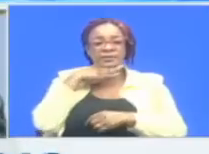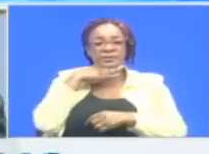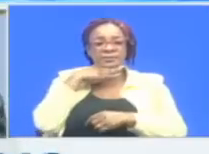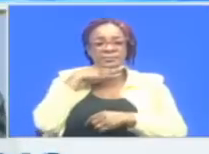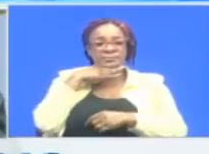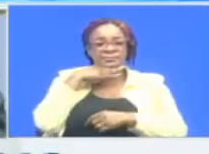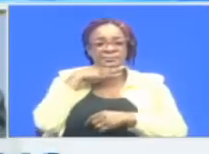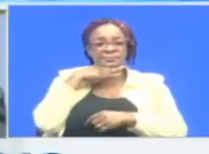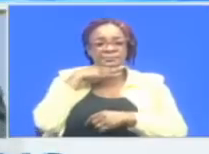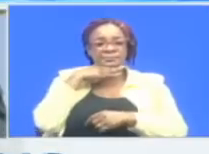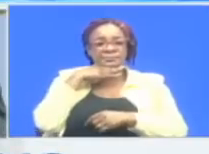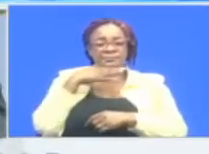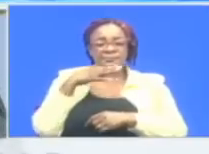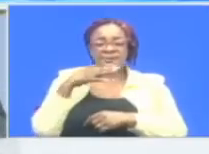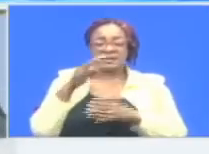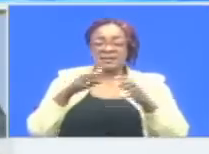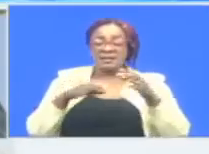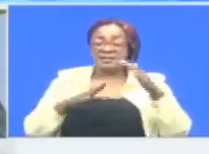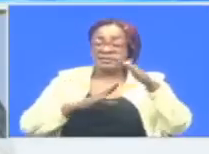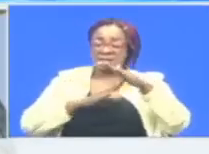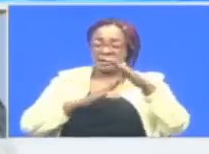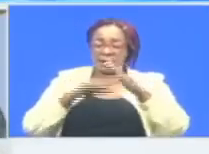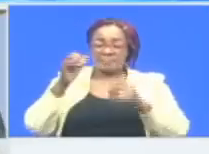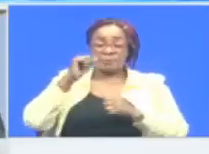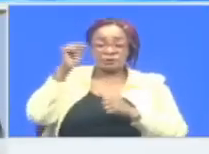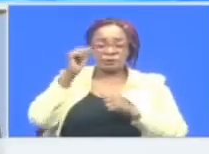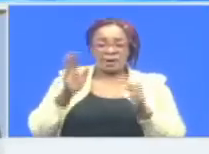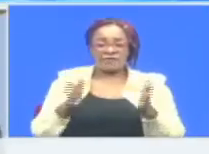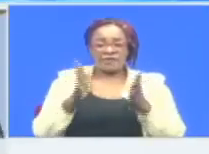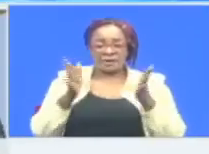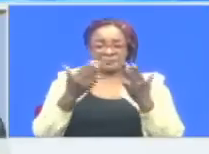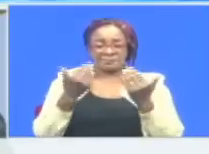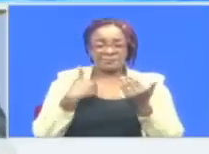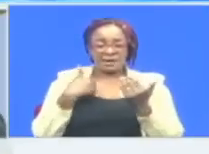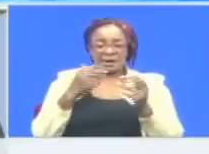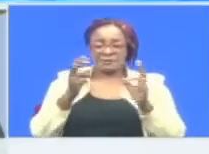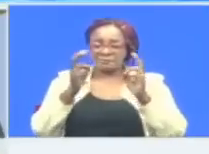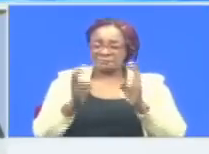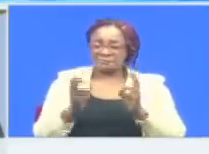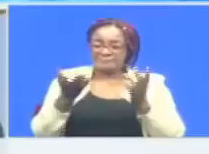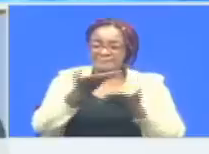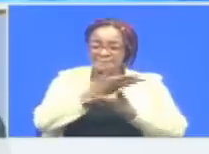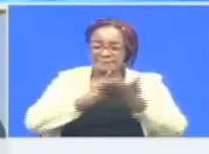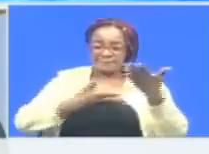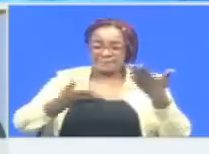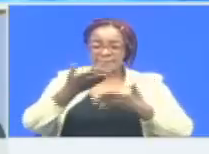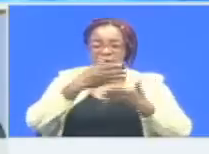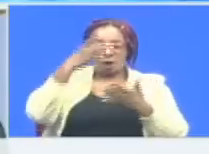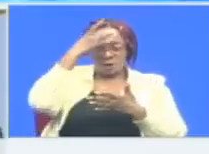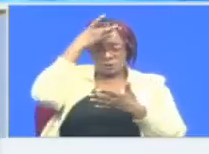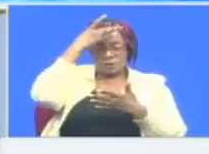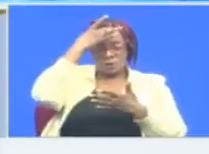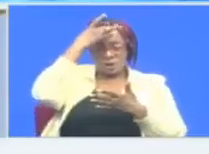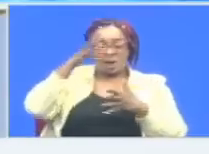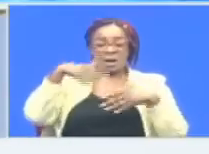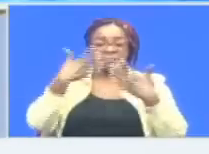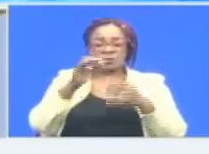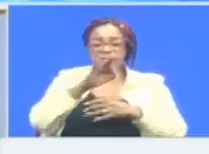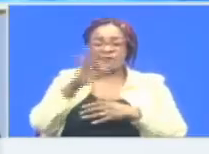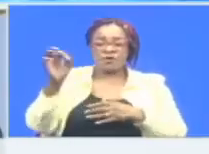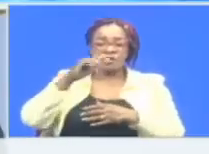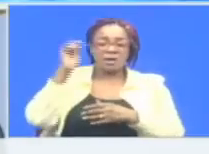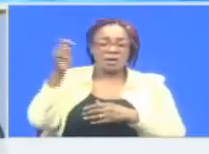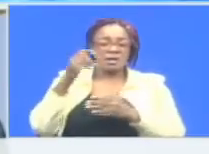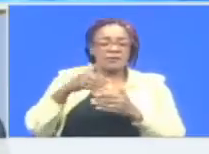Now back to politics. An NTV senior political affairs reporter, Kennedy Mureithi, had a sit-down with Ford Kenya leader Moses Wetangula about Ford Kenya's